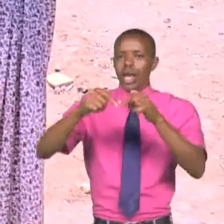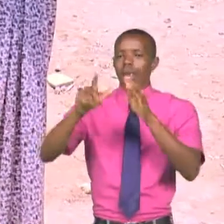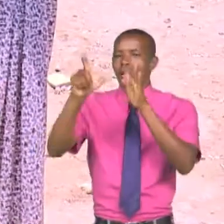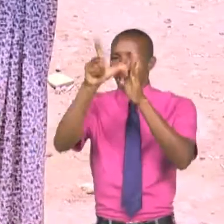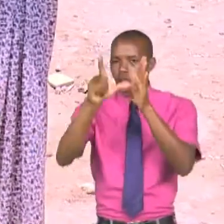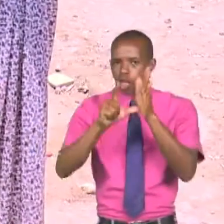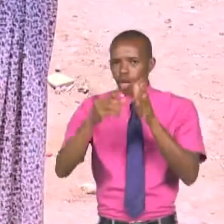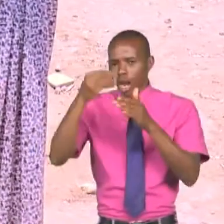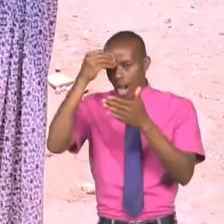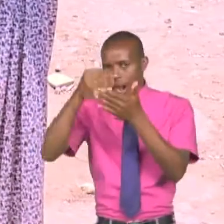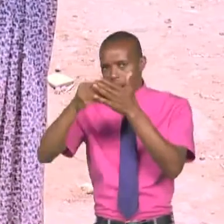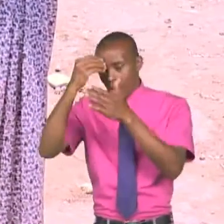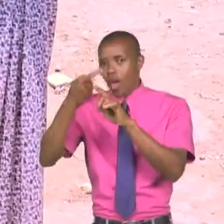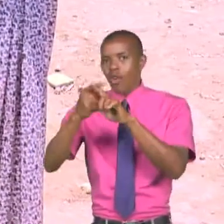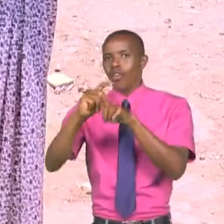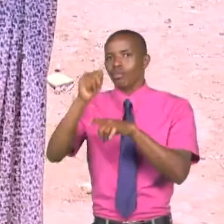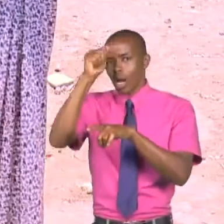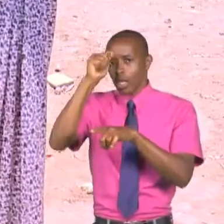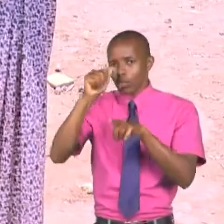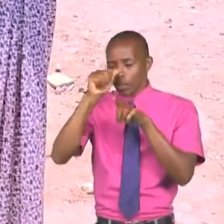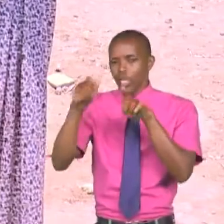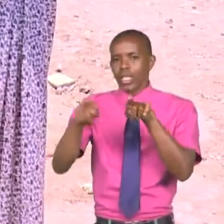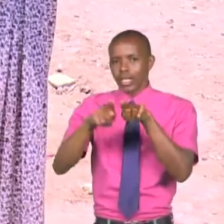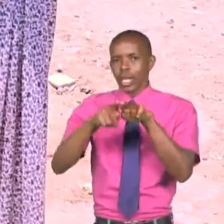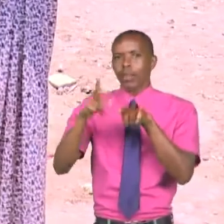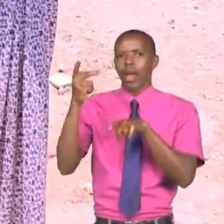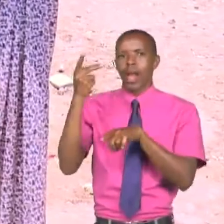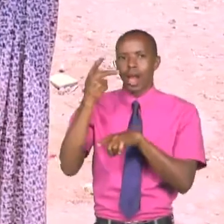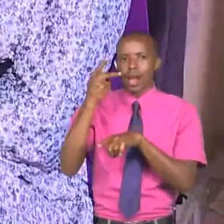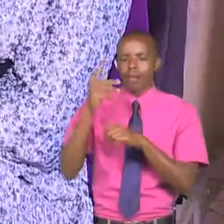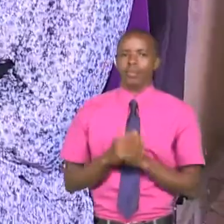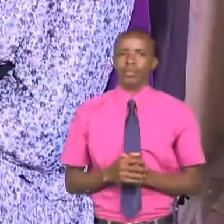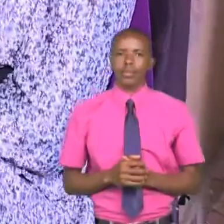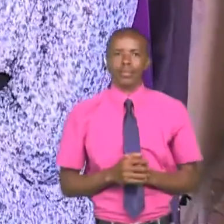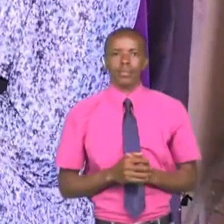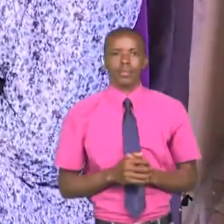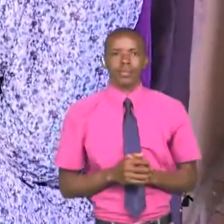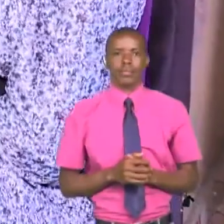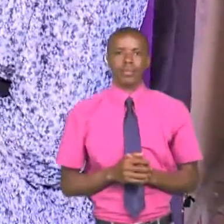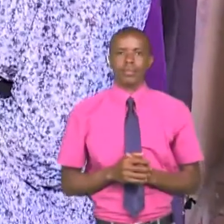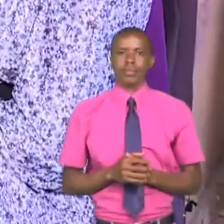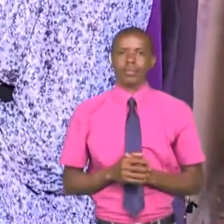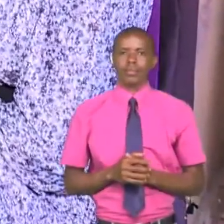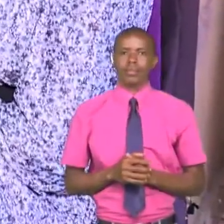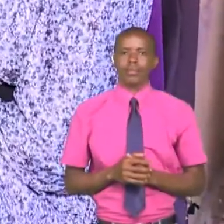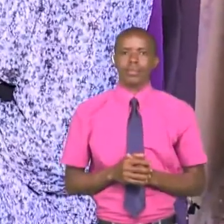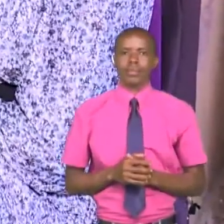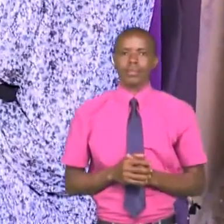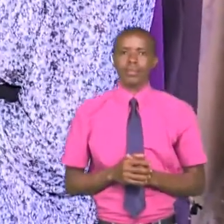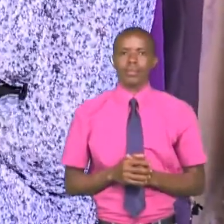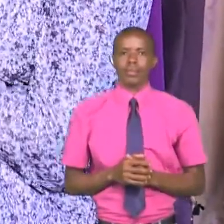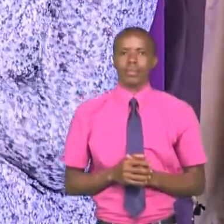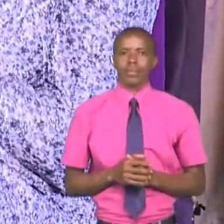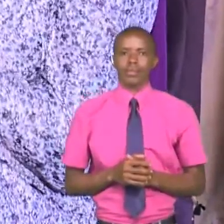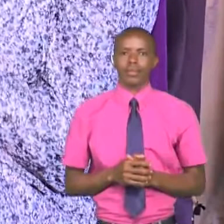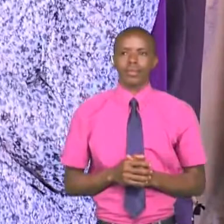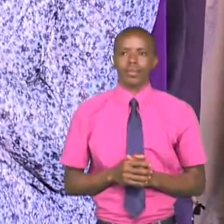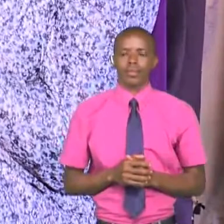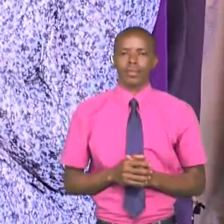have learned from Elizabeth and Abdon's silent love story. Elizabeth, it's a